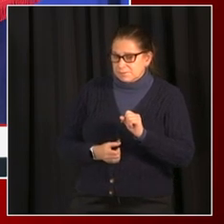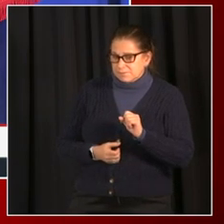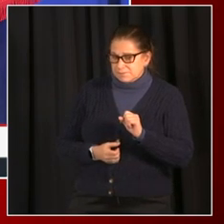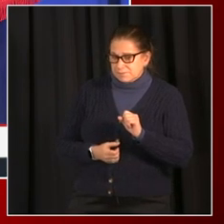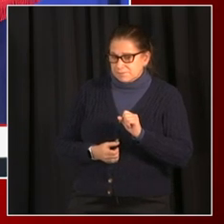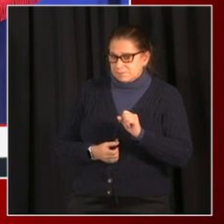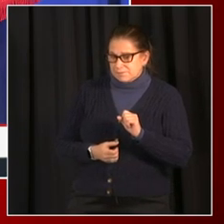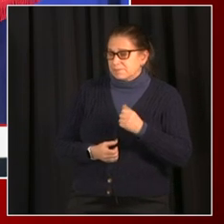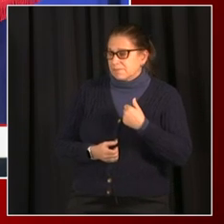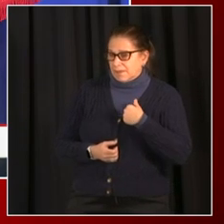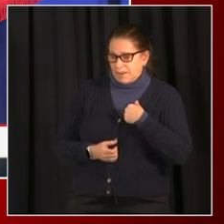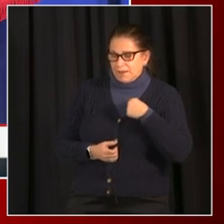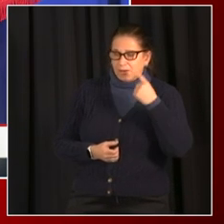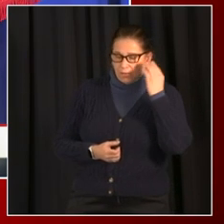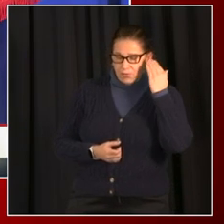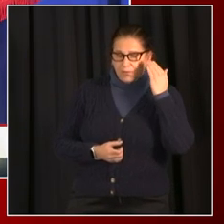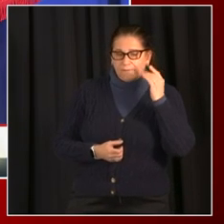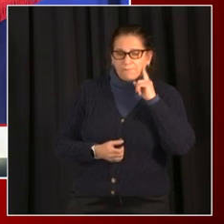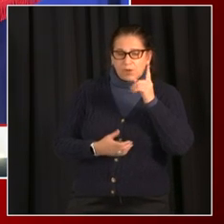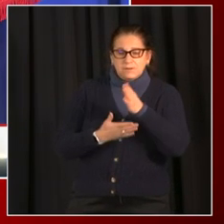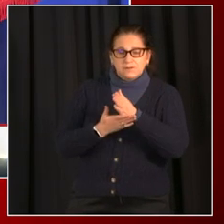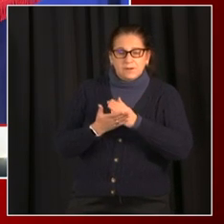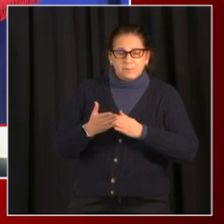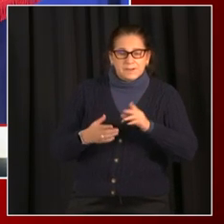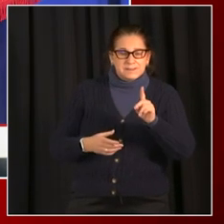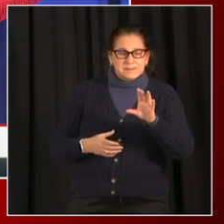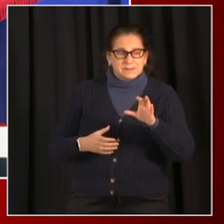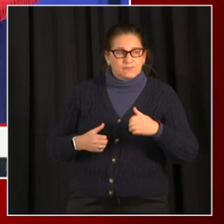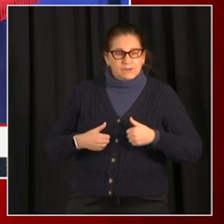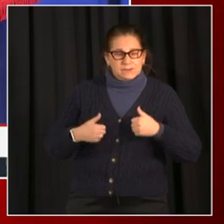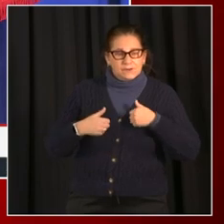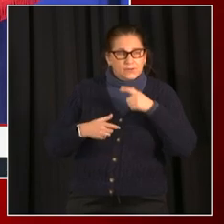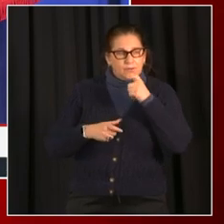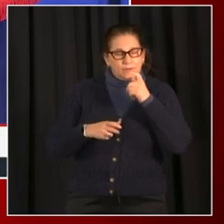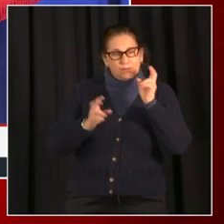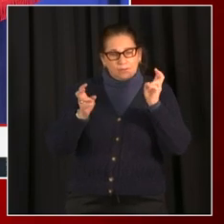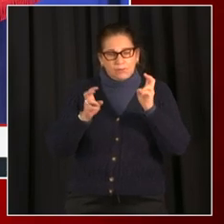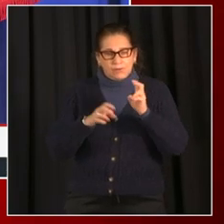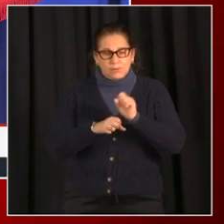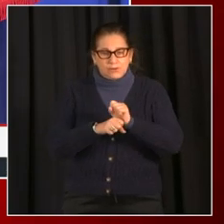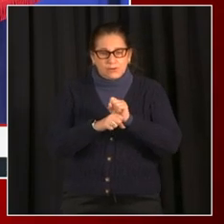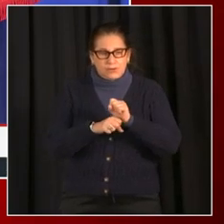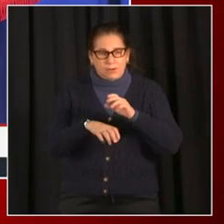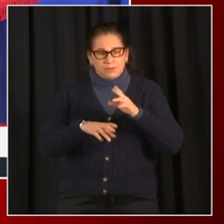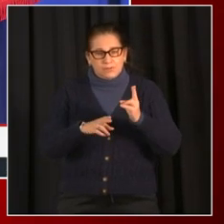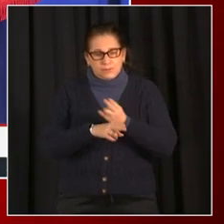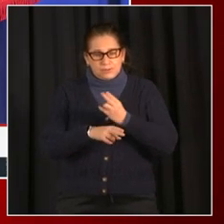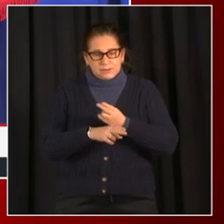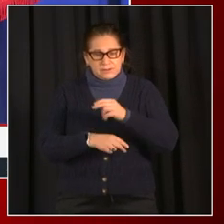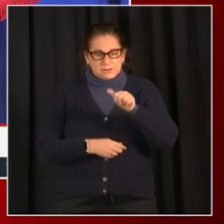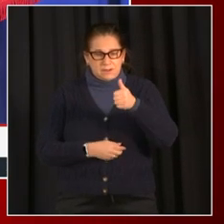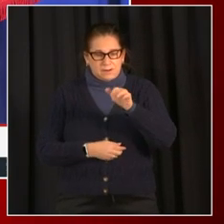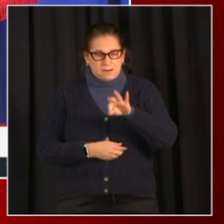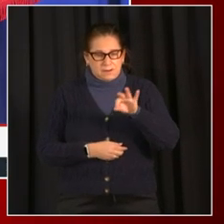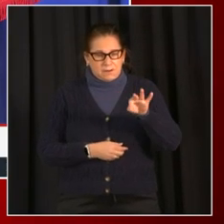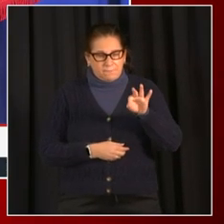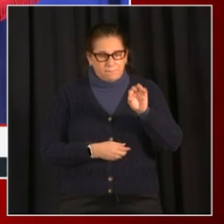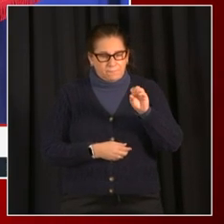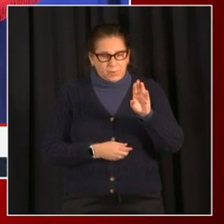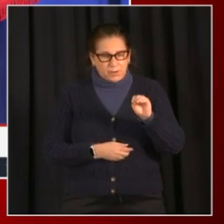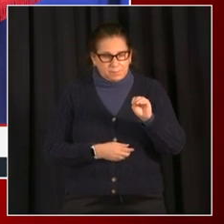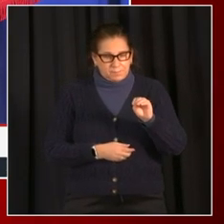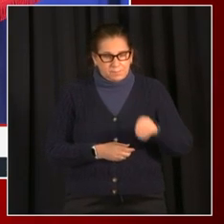DC residents who are 1099 workers, or people refer to them as gig workers, if they